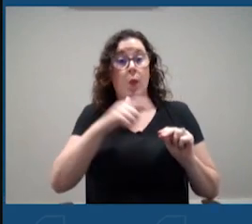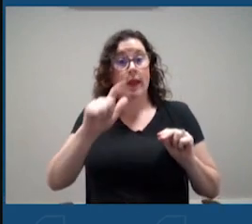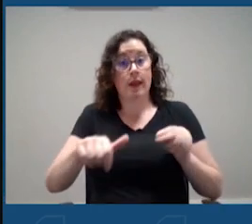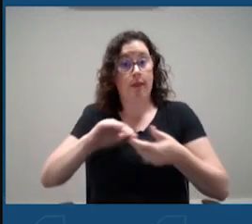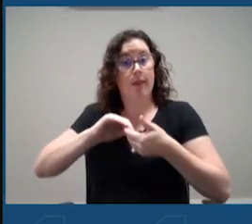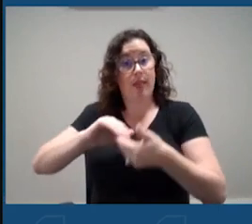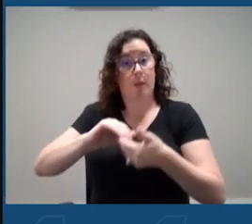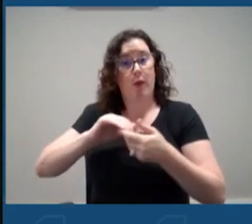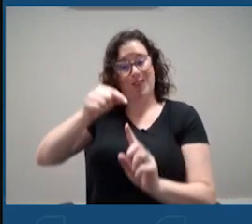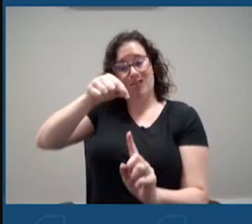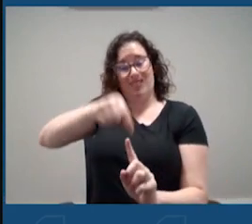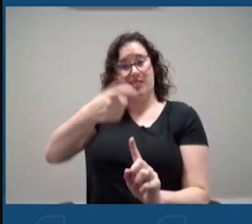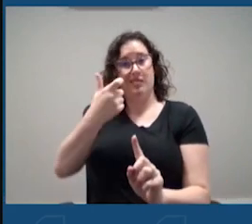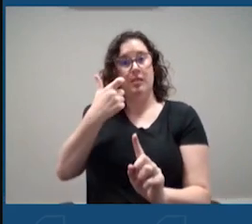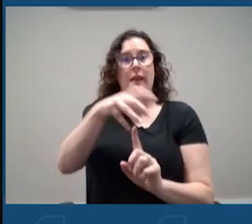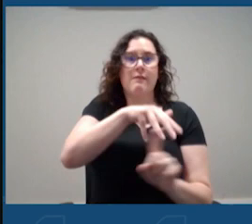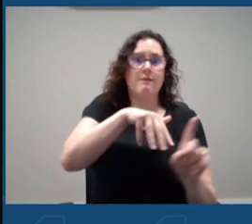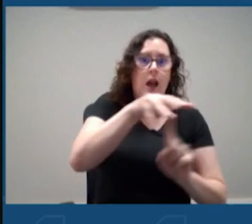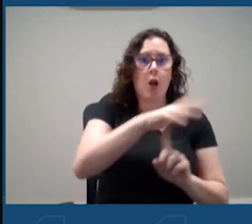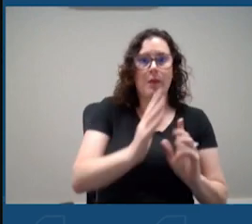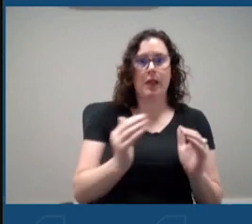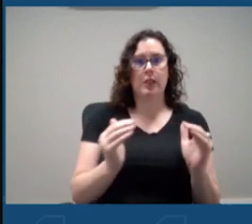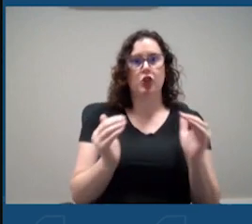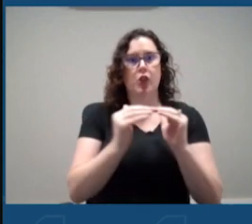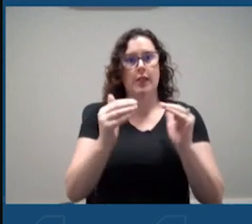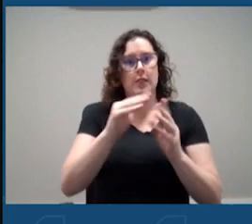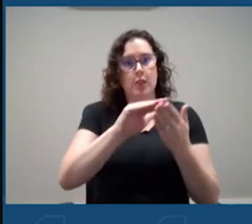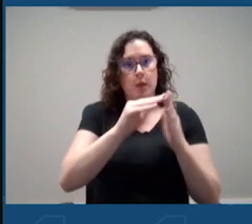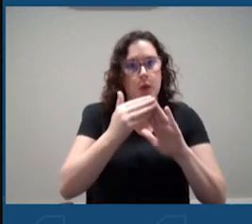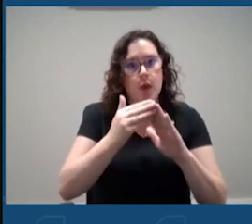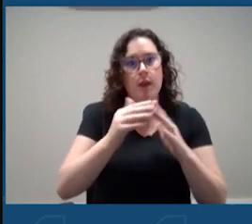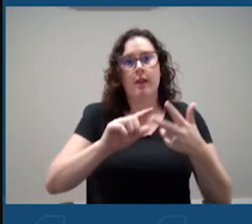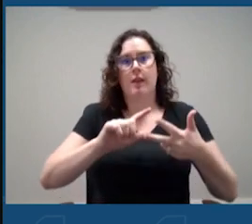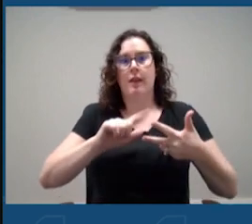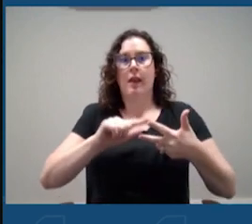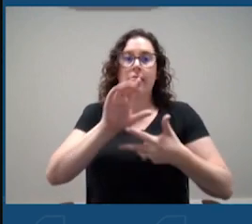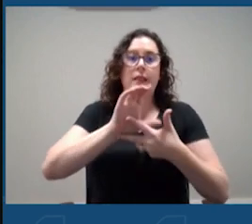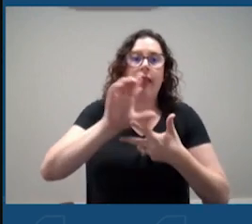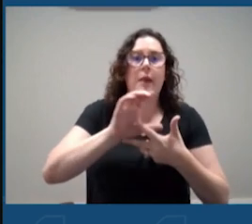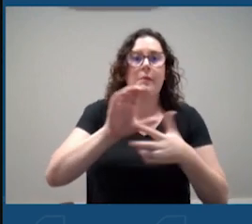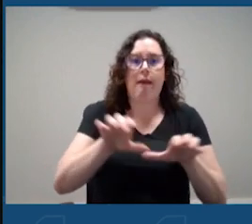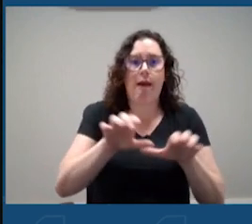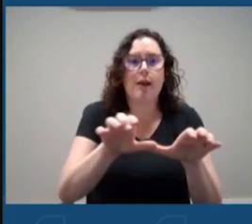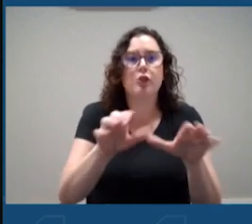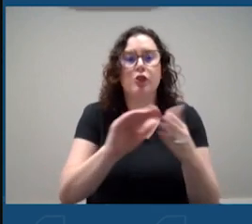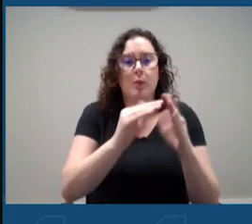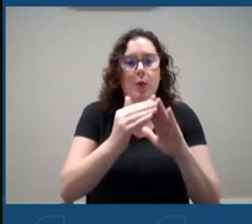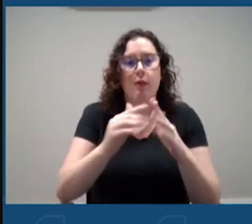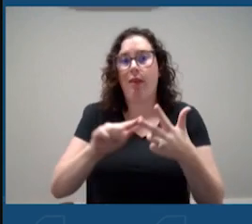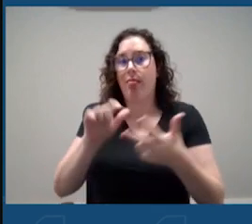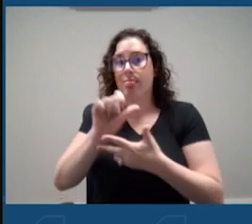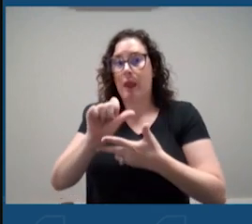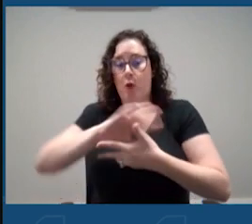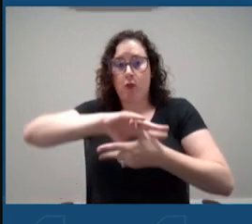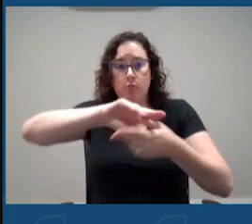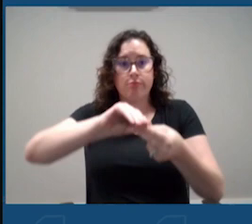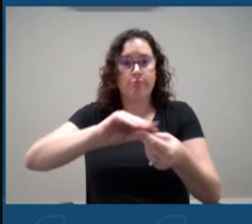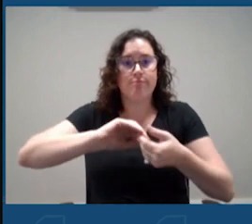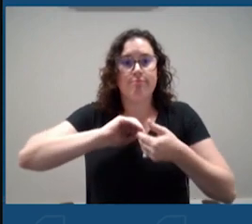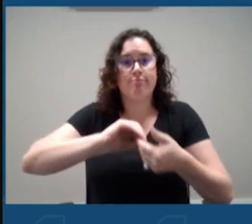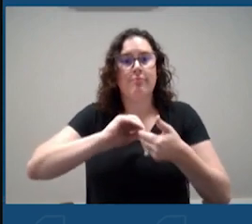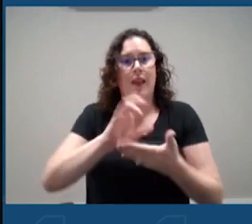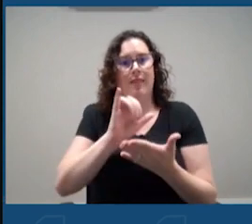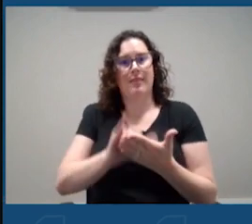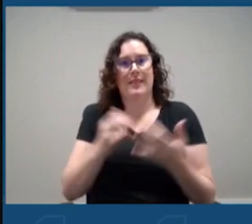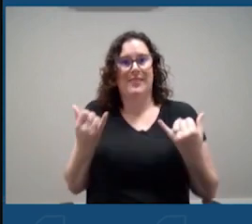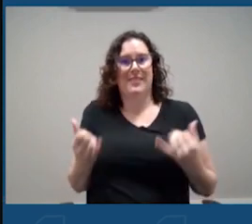about, the environmental justice community, the climate action community, and labor all at the same table, and that's what we're doing today.